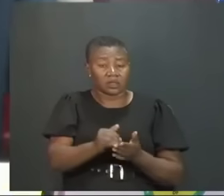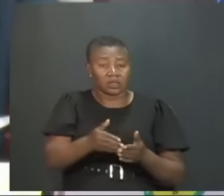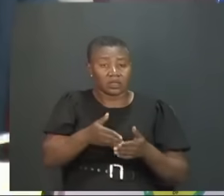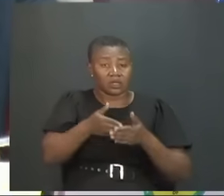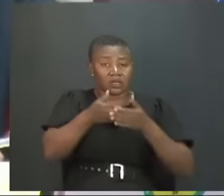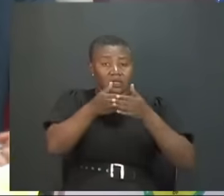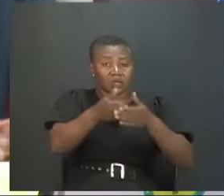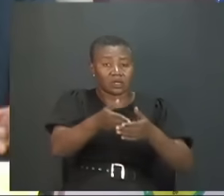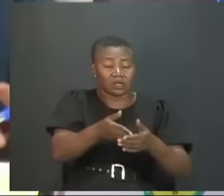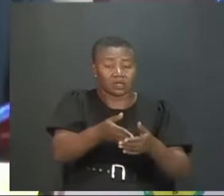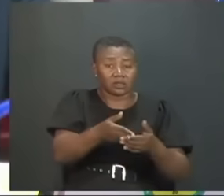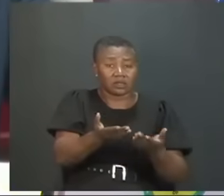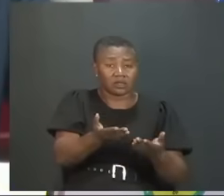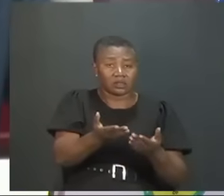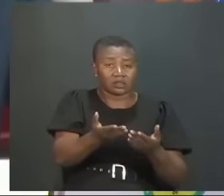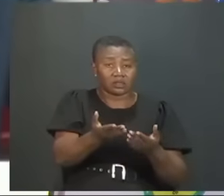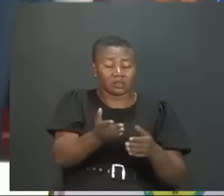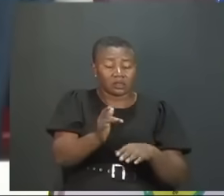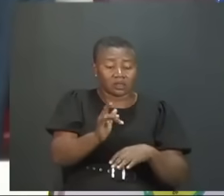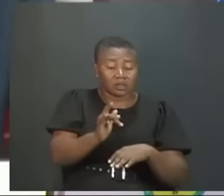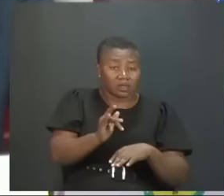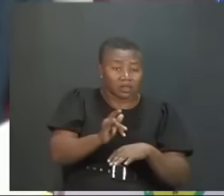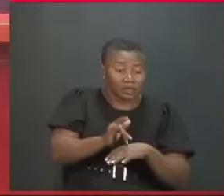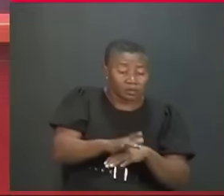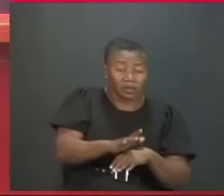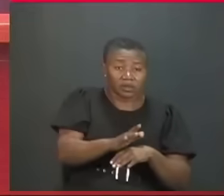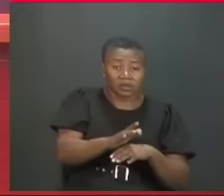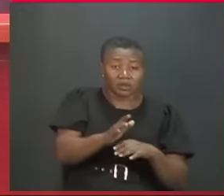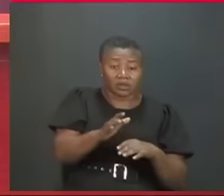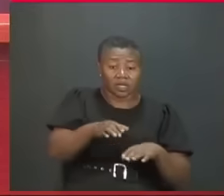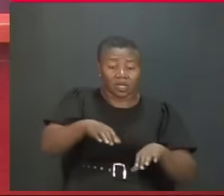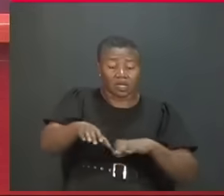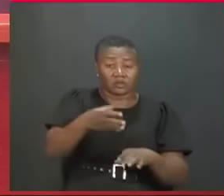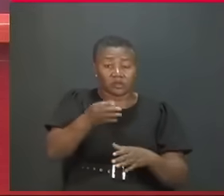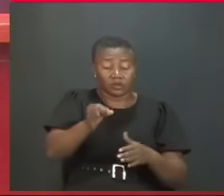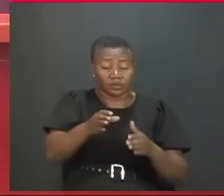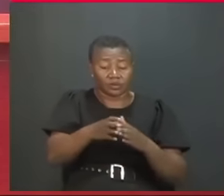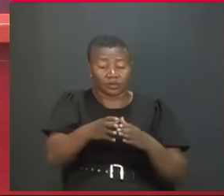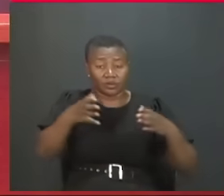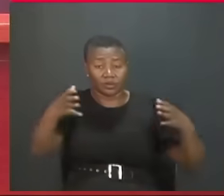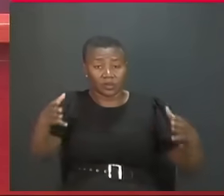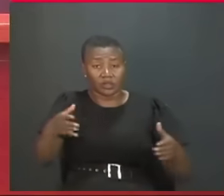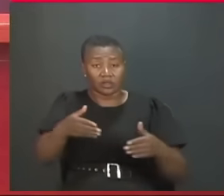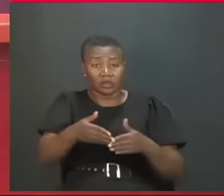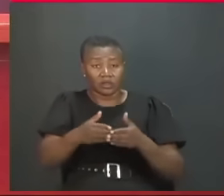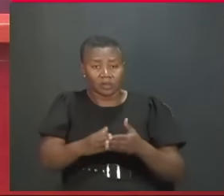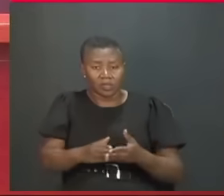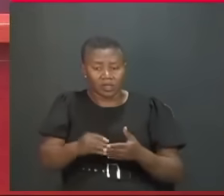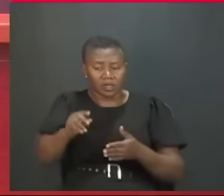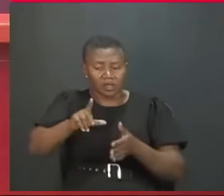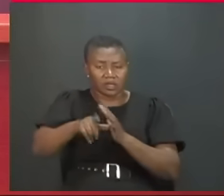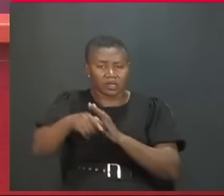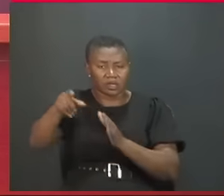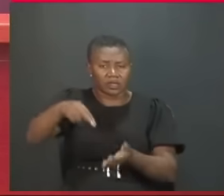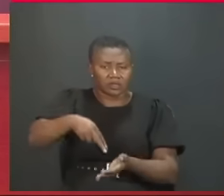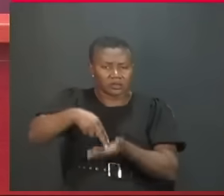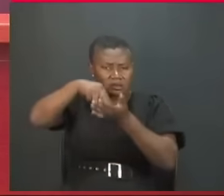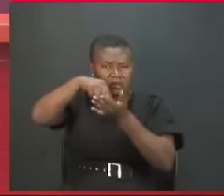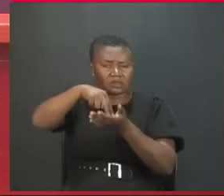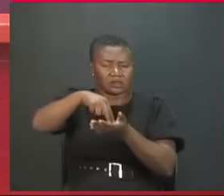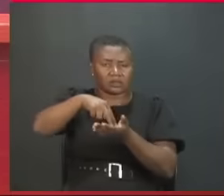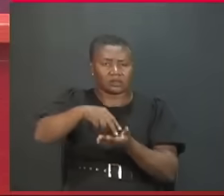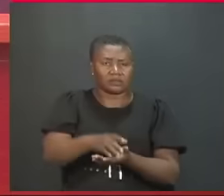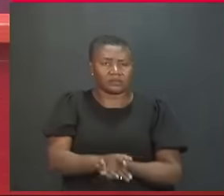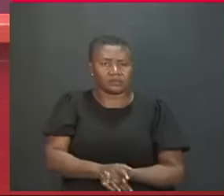immediate reaction of the Majority Leader and stood on his feet.